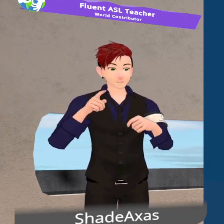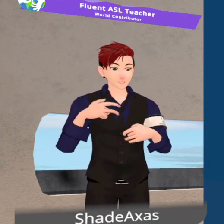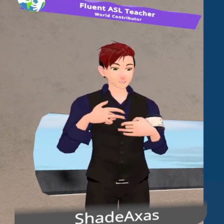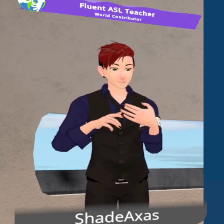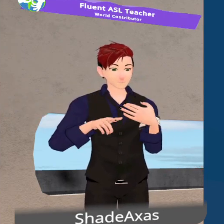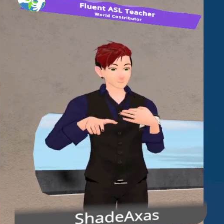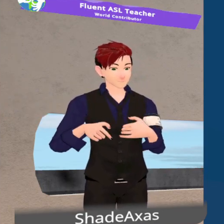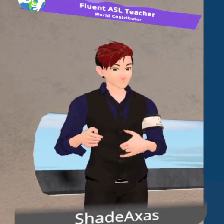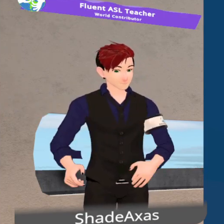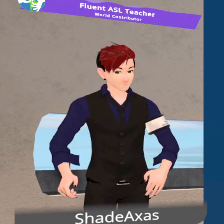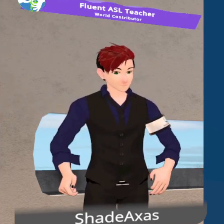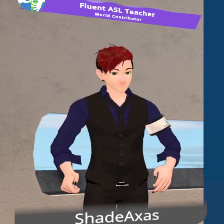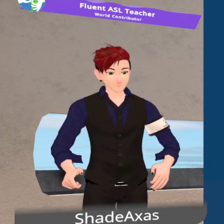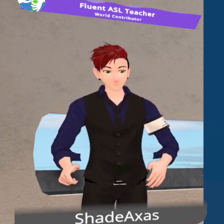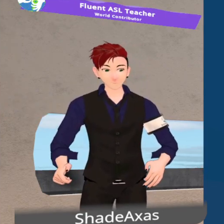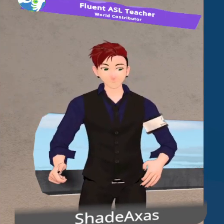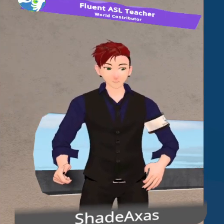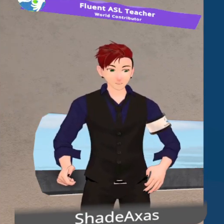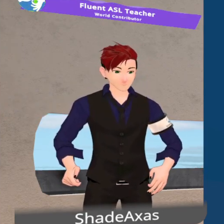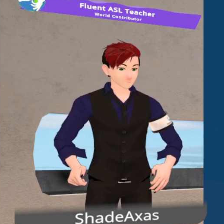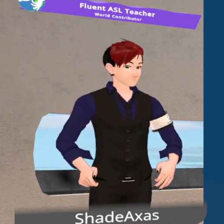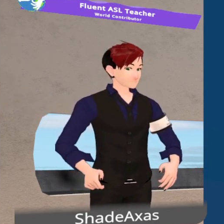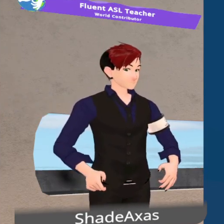I know what I'm talking about.